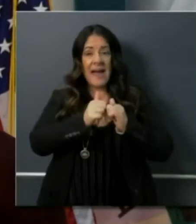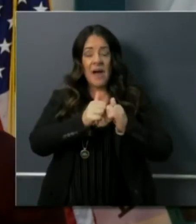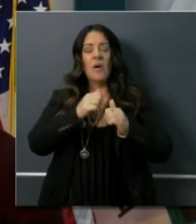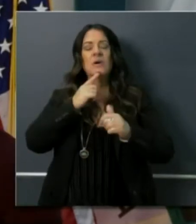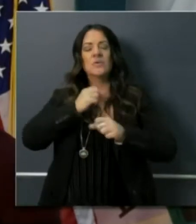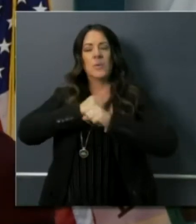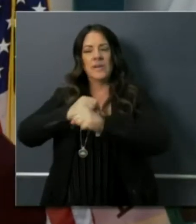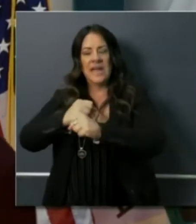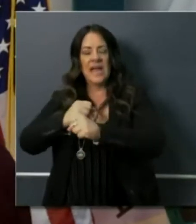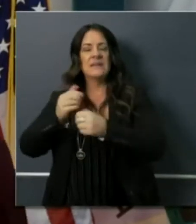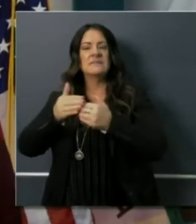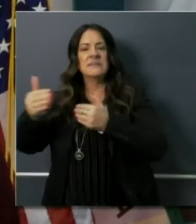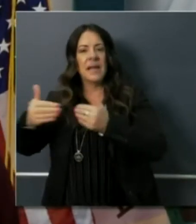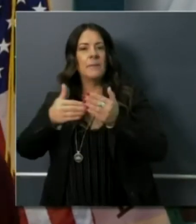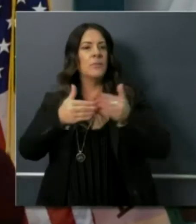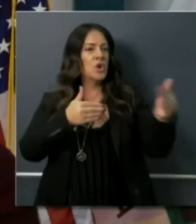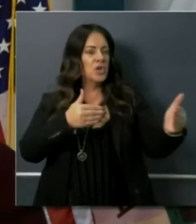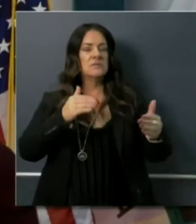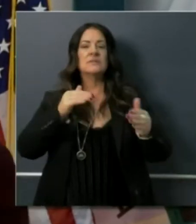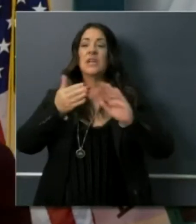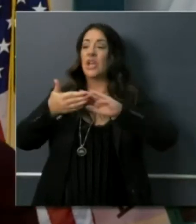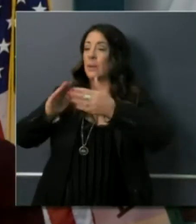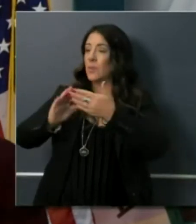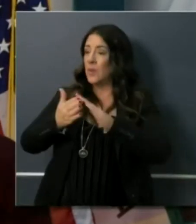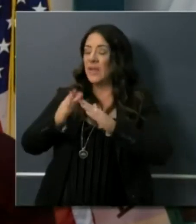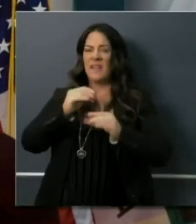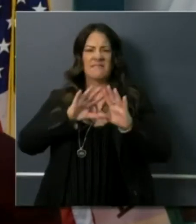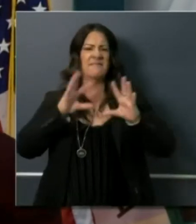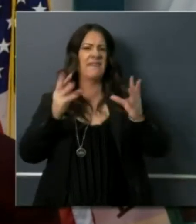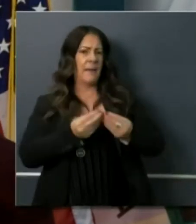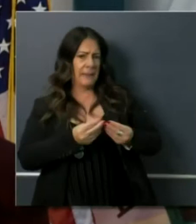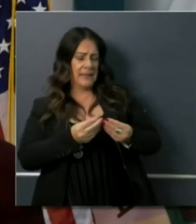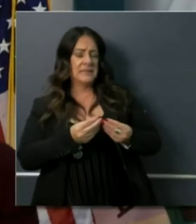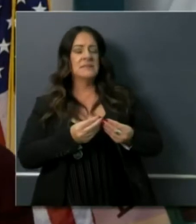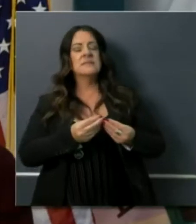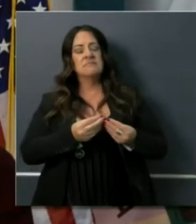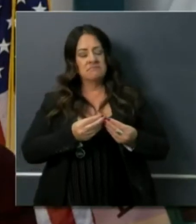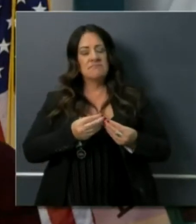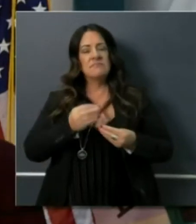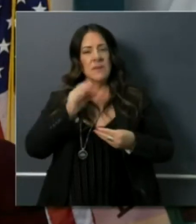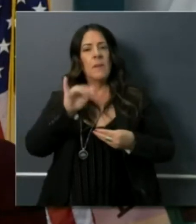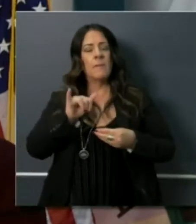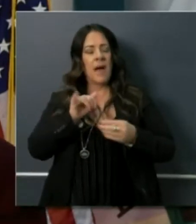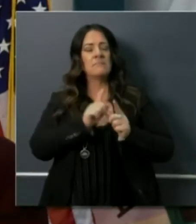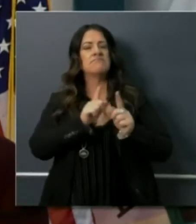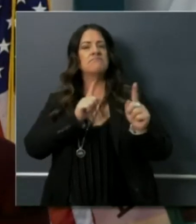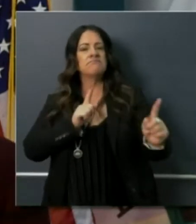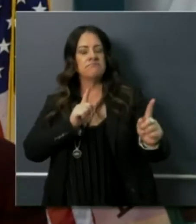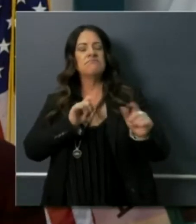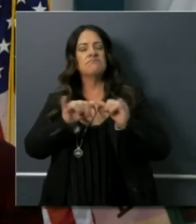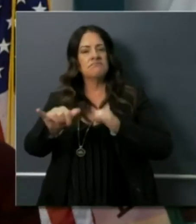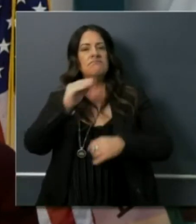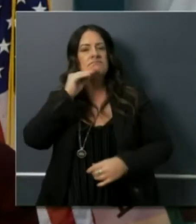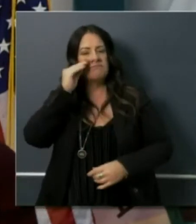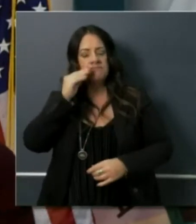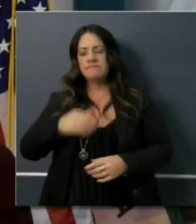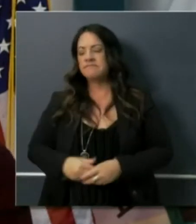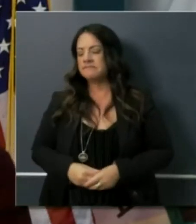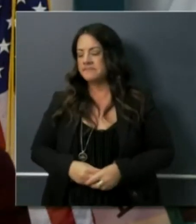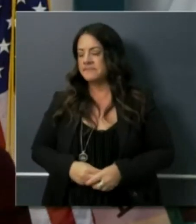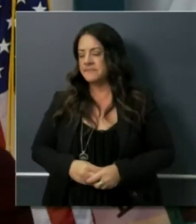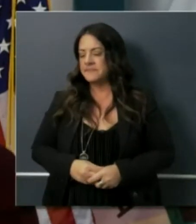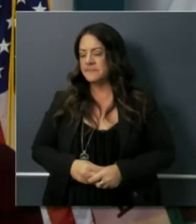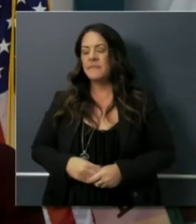our families. And I also want to caution that what this data does depend on as well is